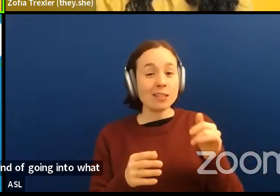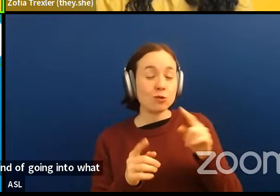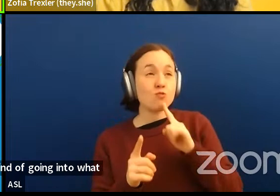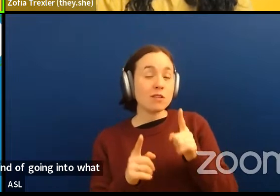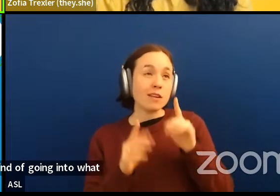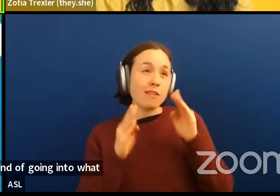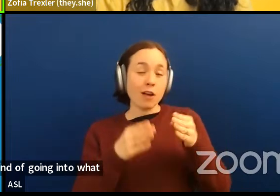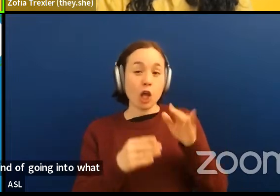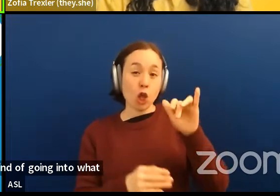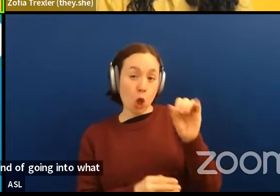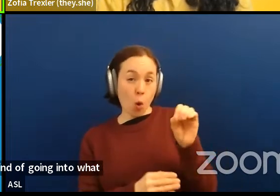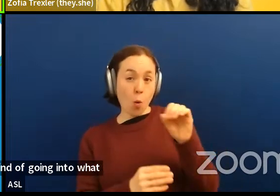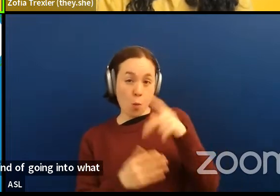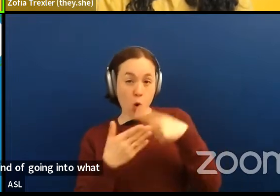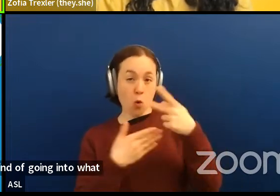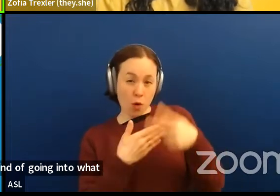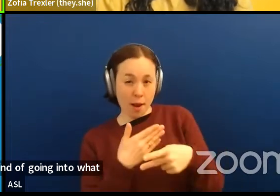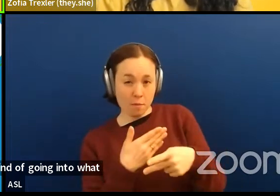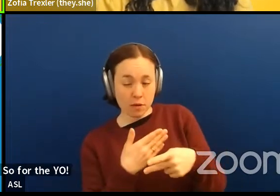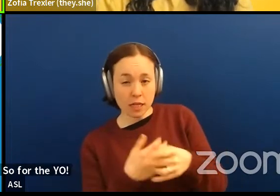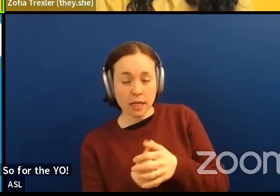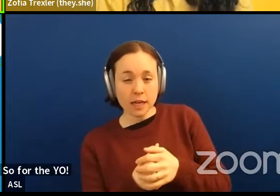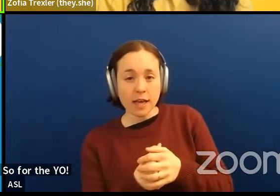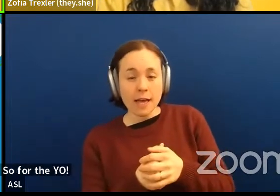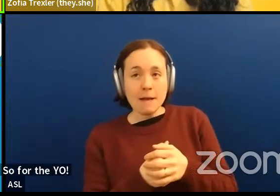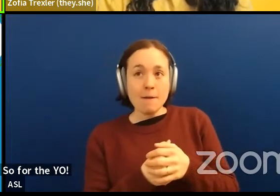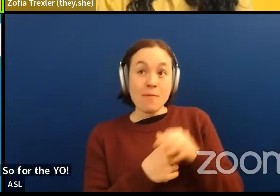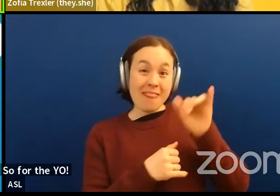for the Yo program,